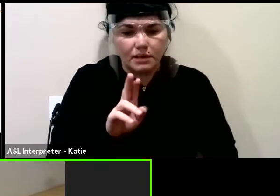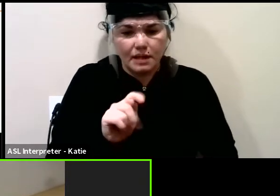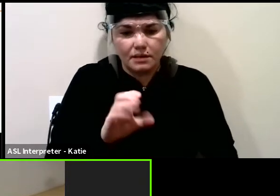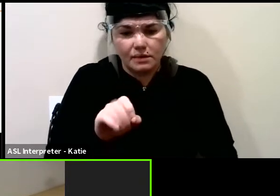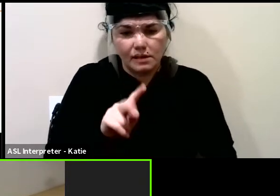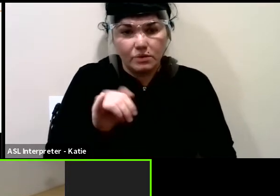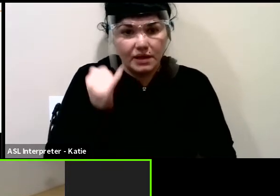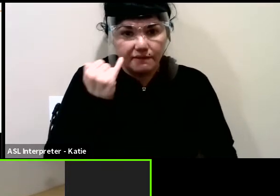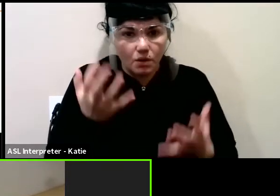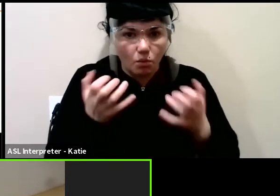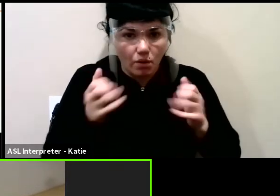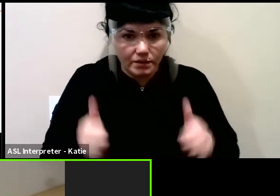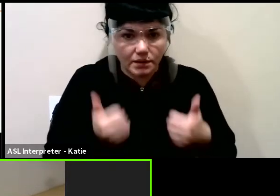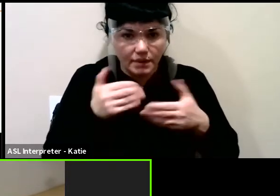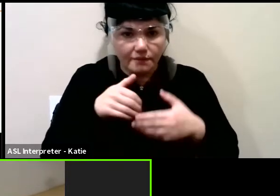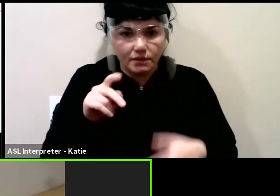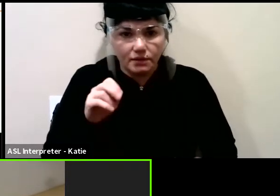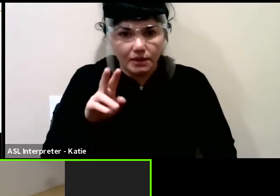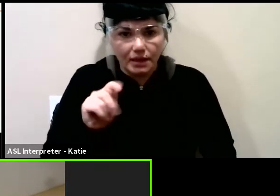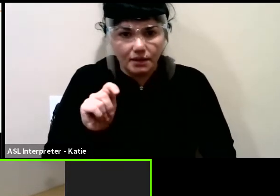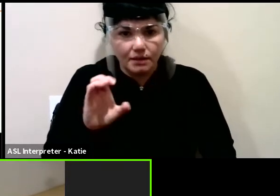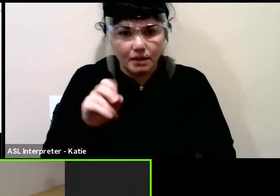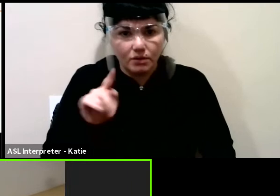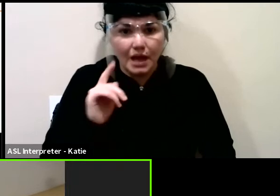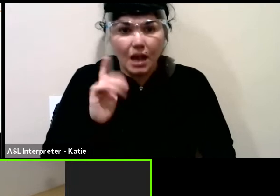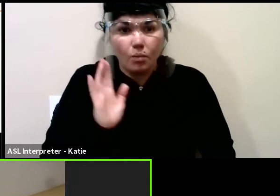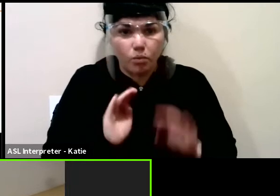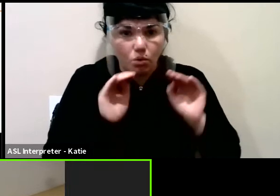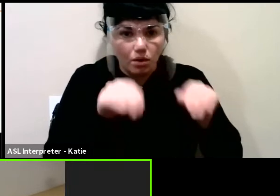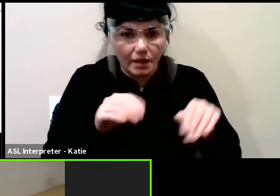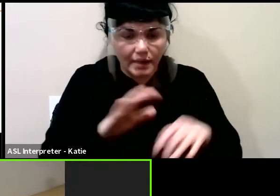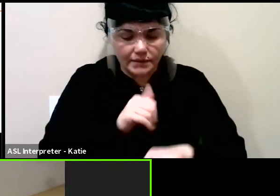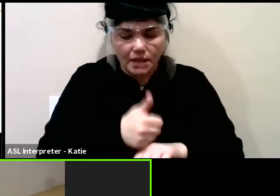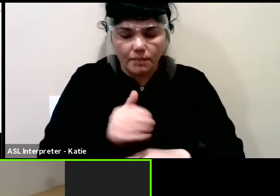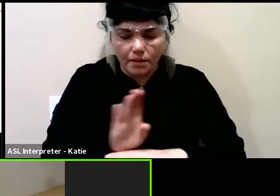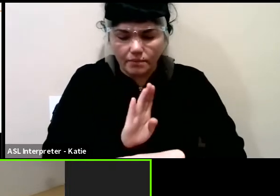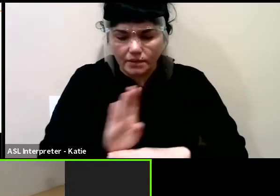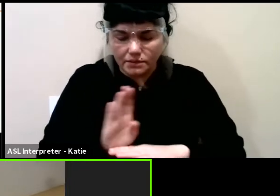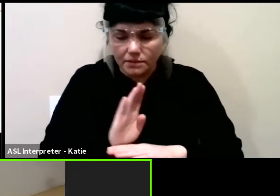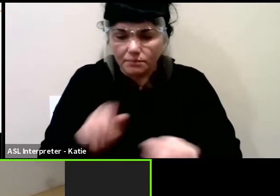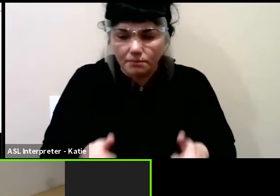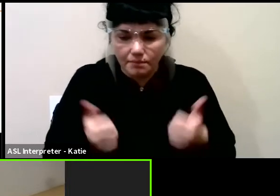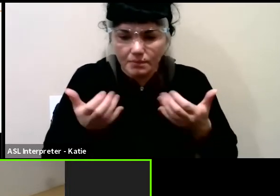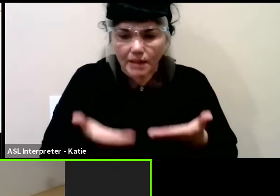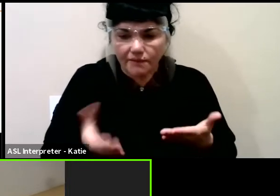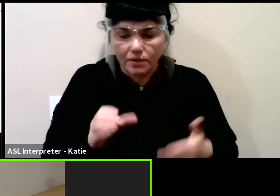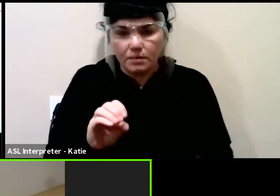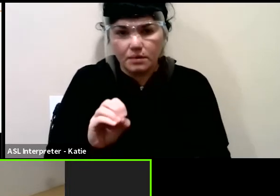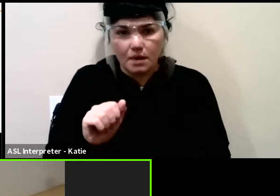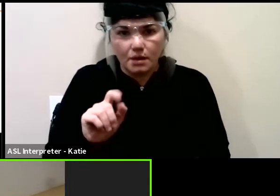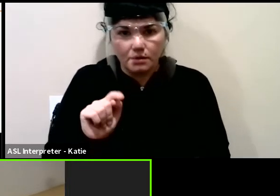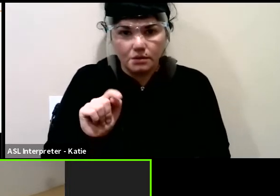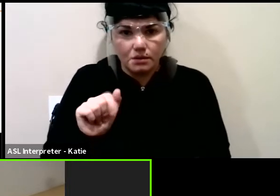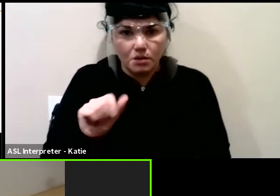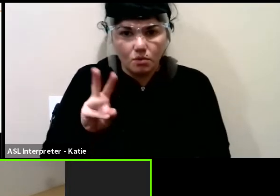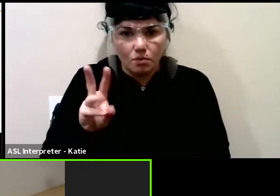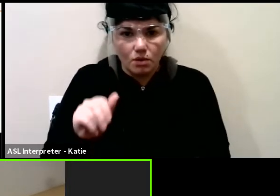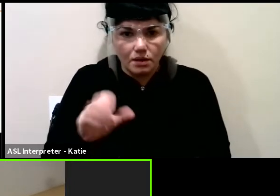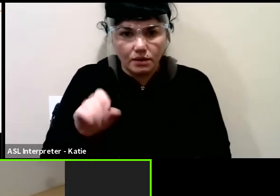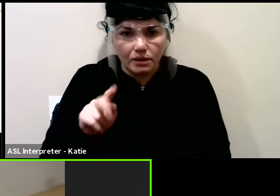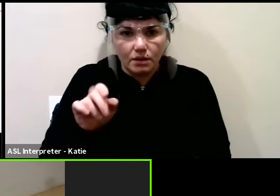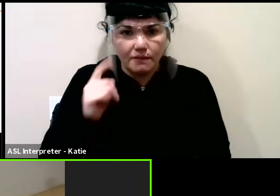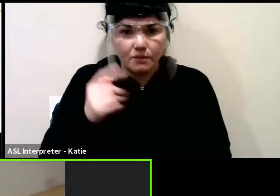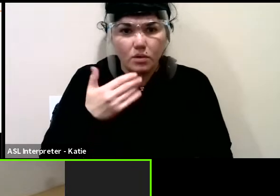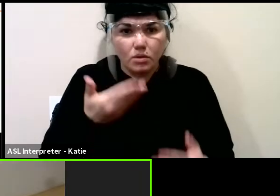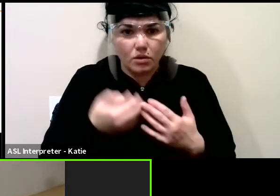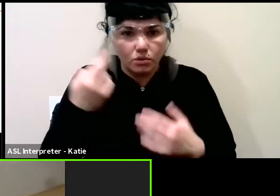would do so i chose to establish my business my family and my life here in ottawa county uh for a particular reason please keep ottawa county our